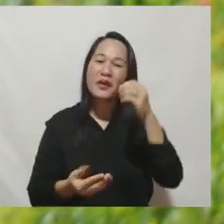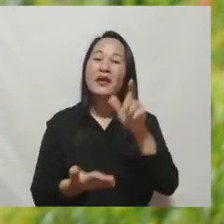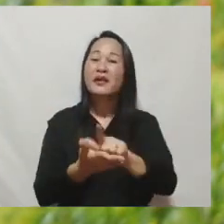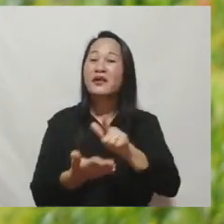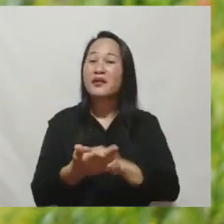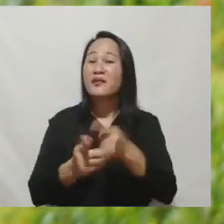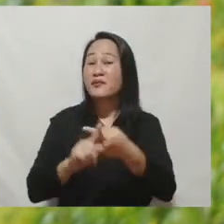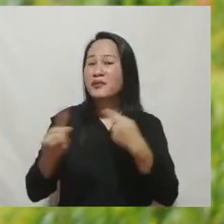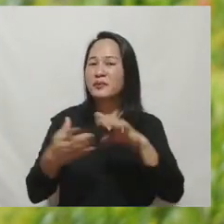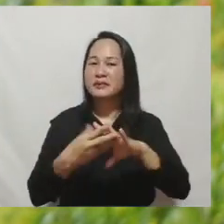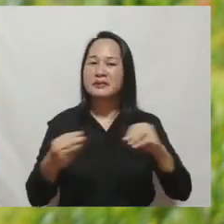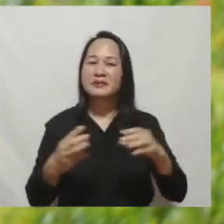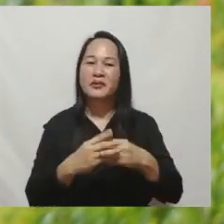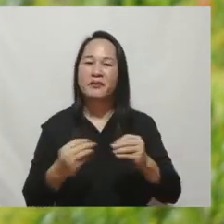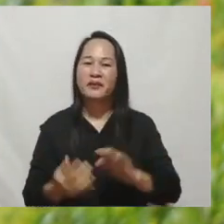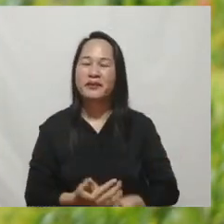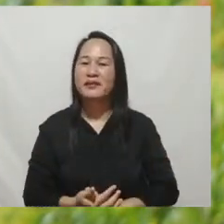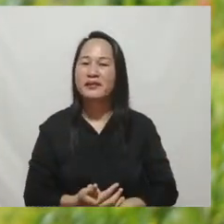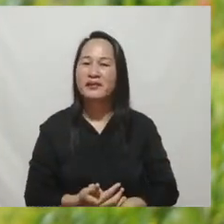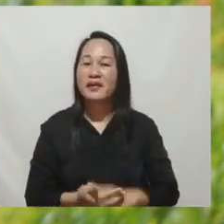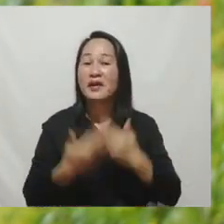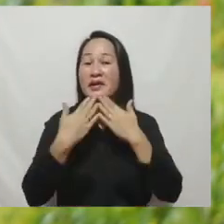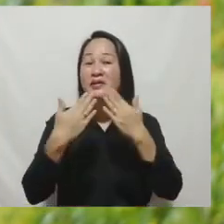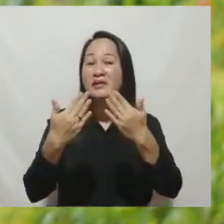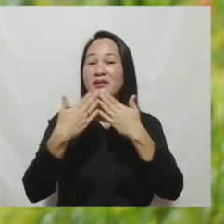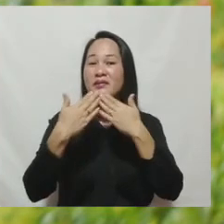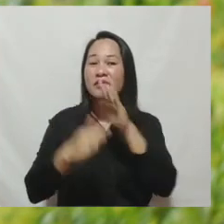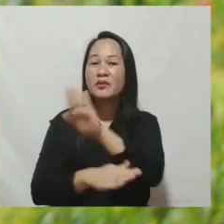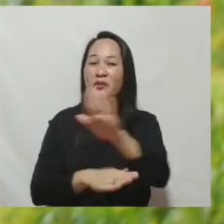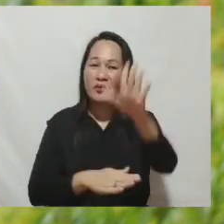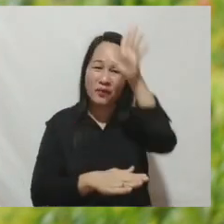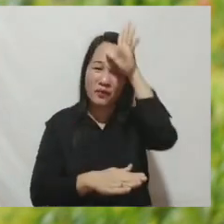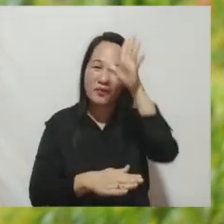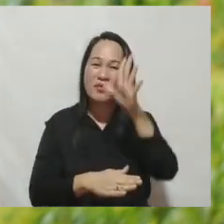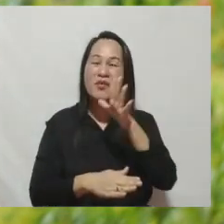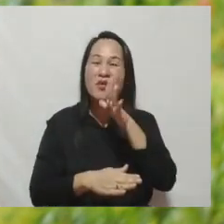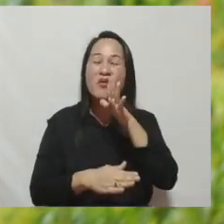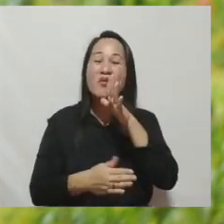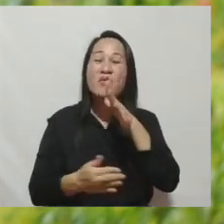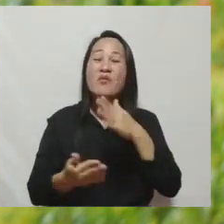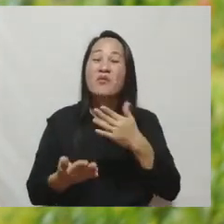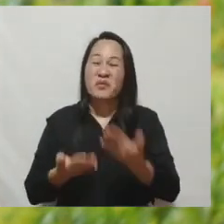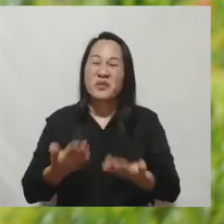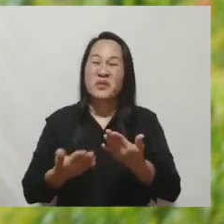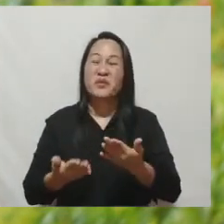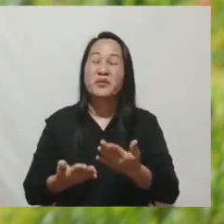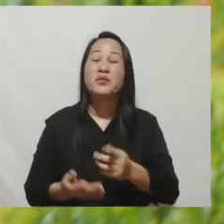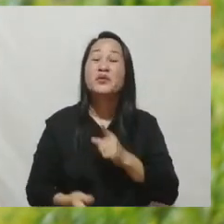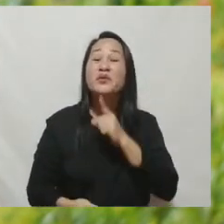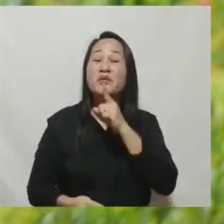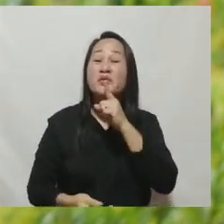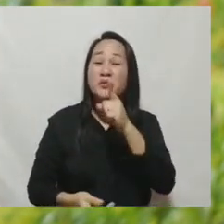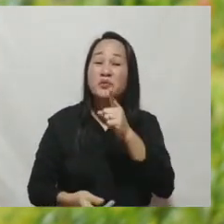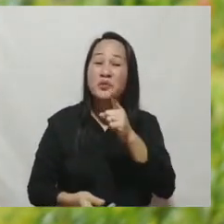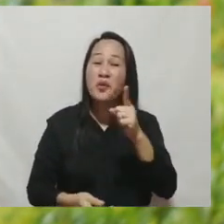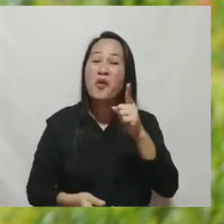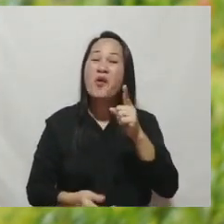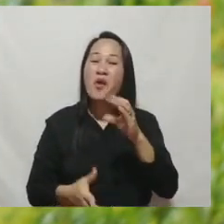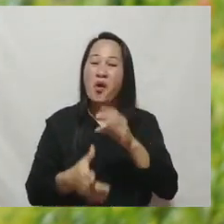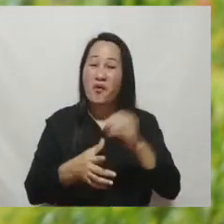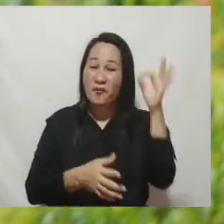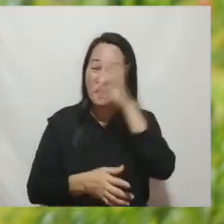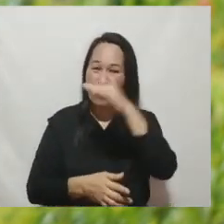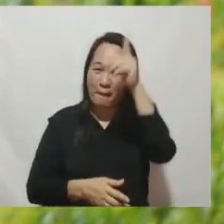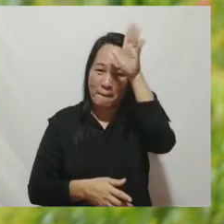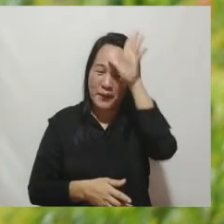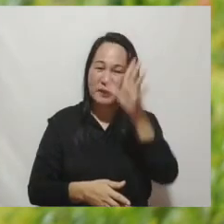parents, whether they are our biological or foster parents. We should be grateful to them for raising us, for